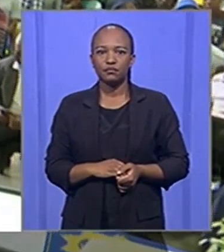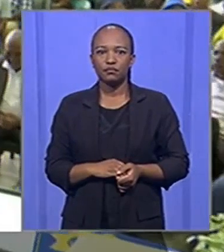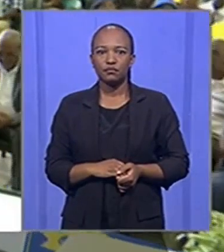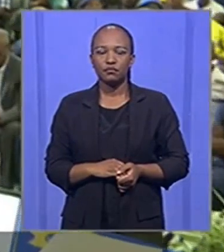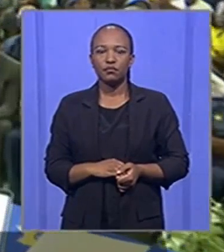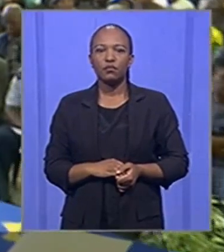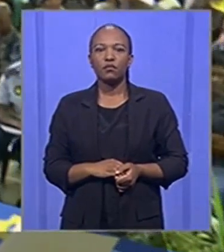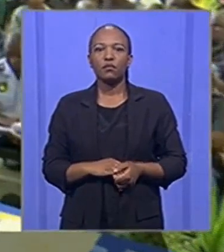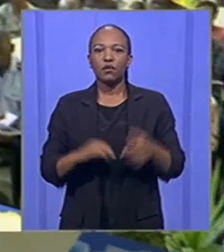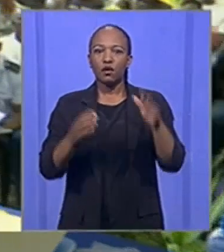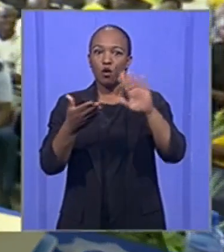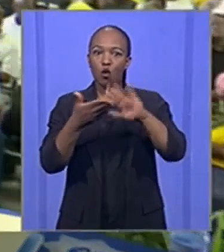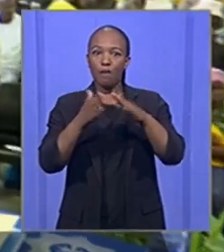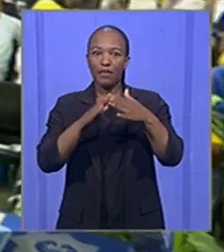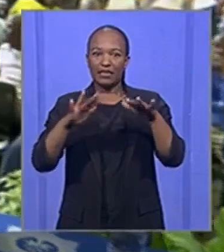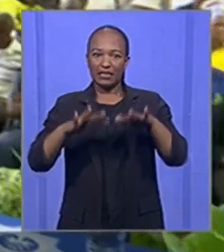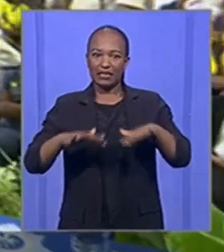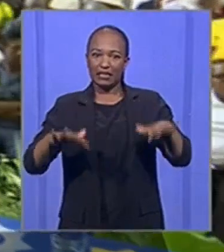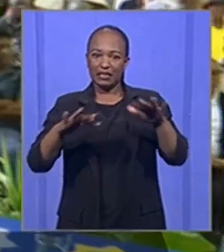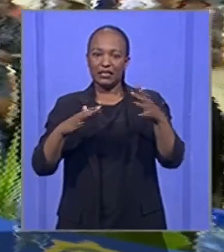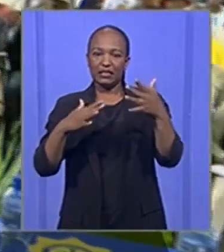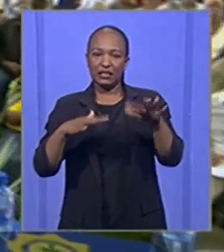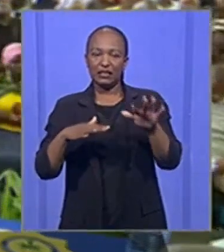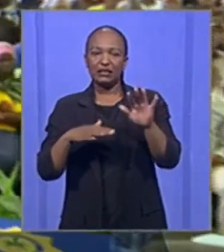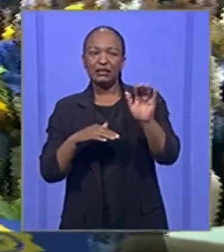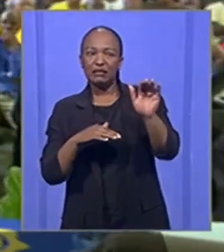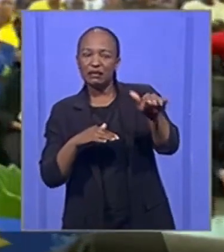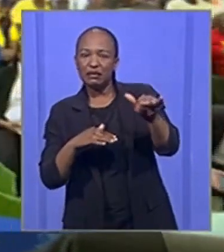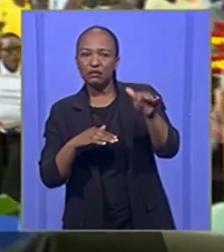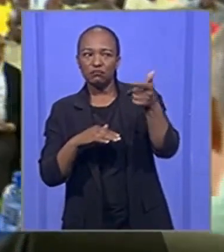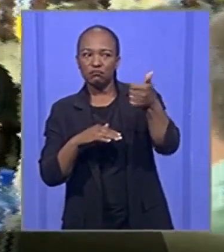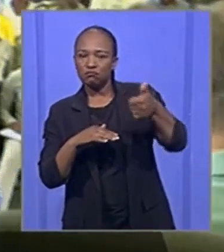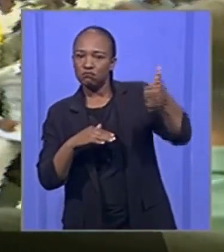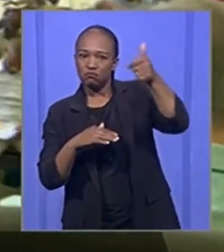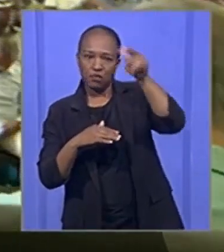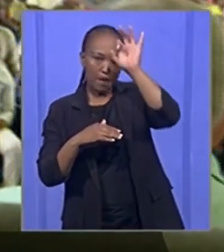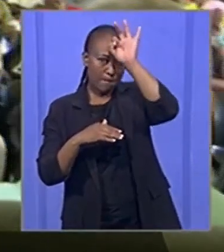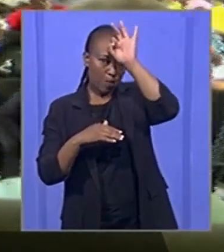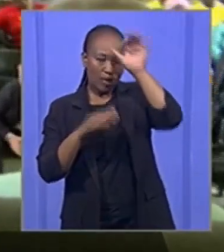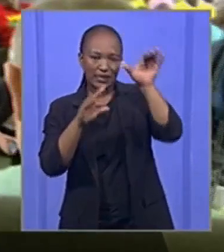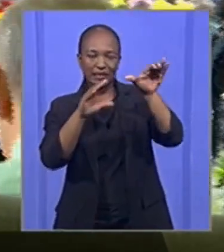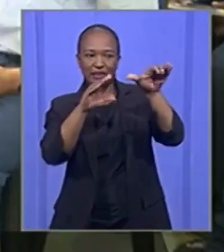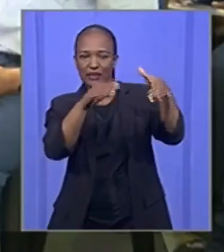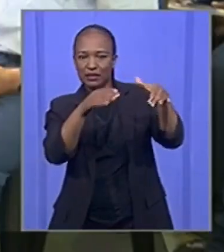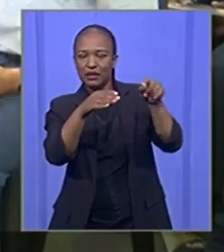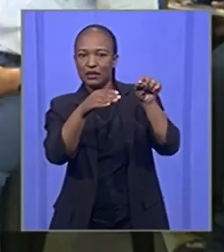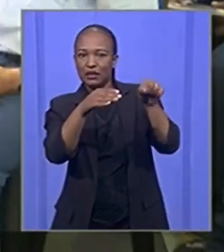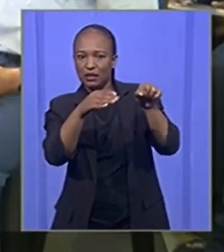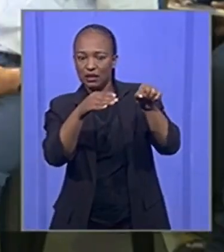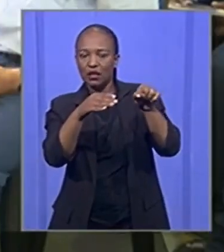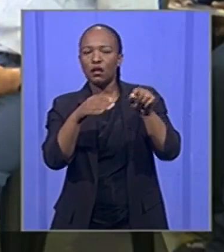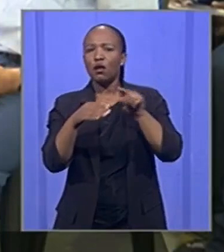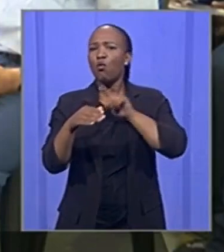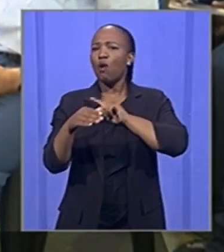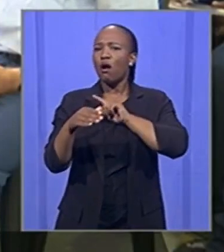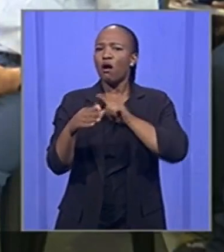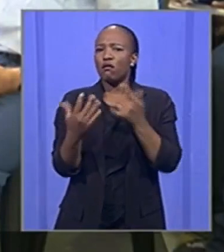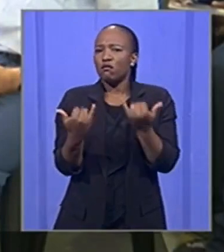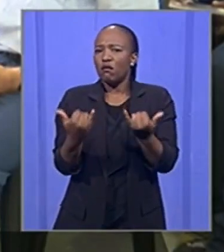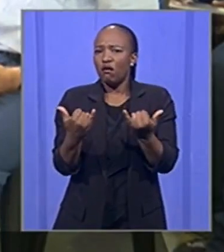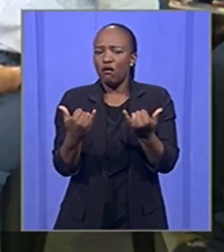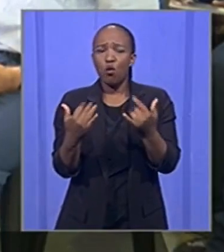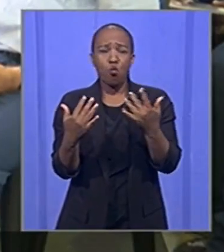Baagi ba Jukulane ba tsibogetse taletso ya go ikgolaganya le baeteledipele ba sepodisi ka makatla a namane. Seno ya ka ntlha fa ba lebagane